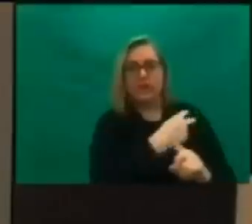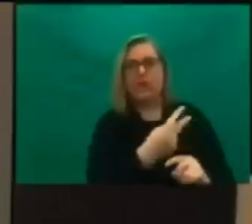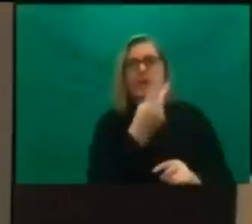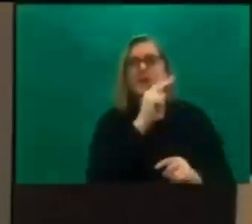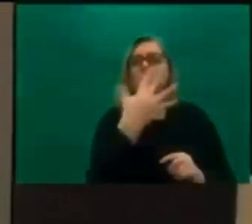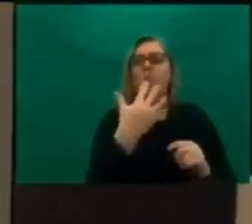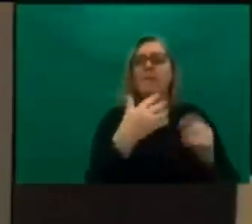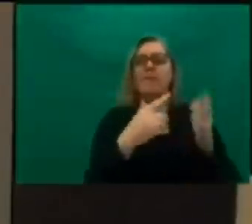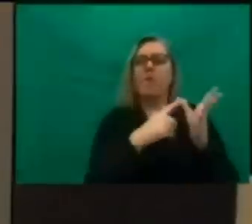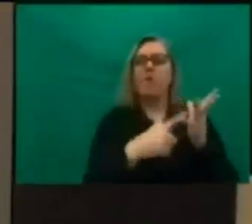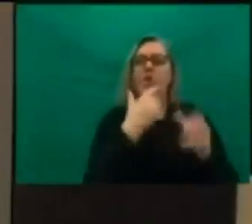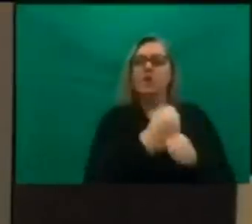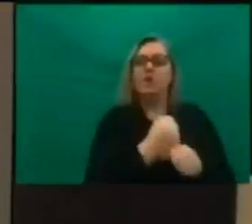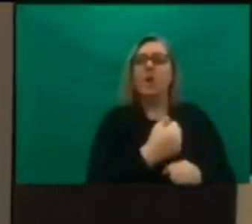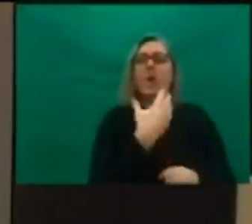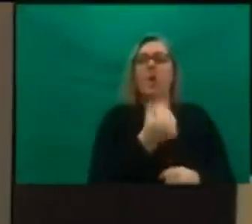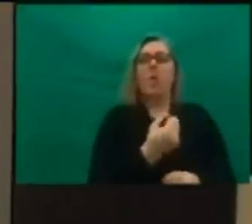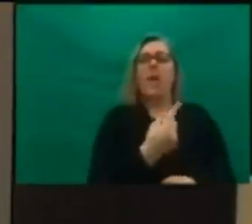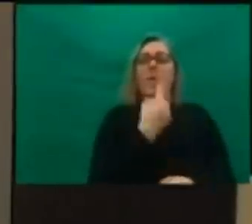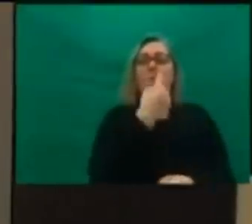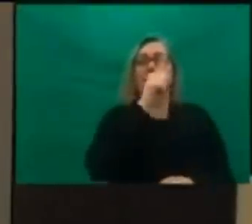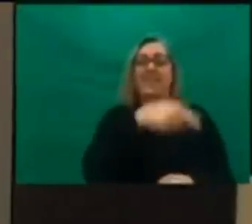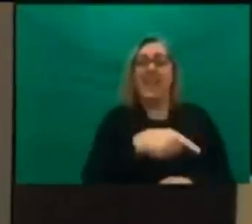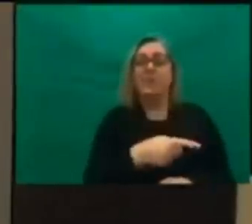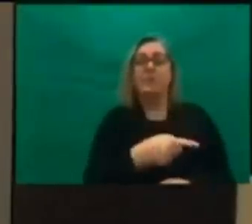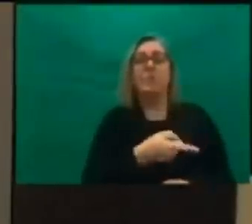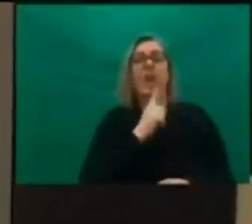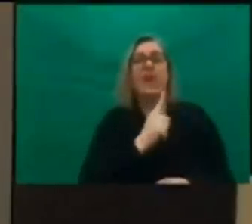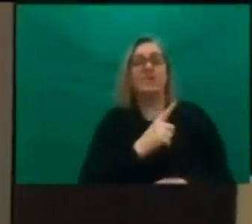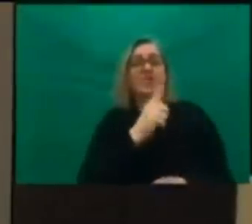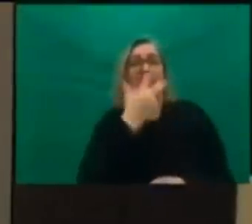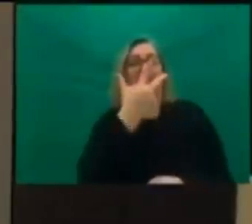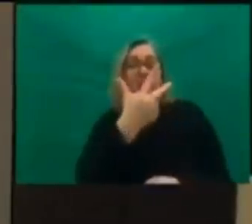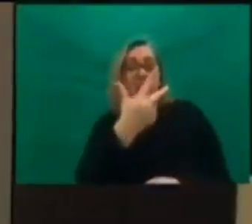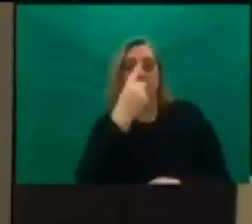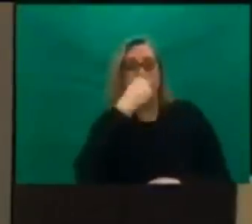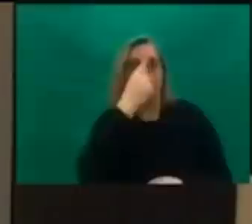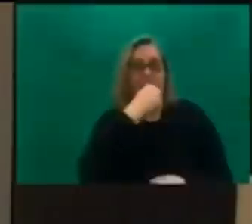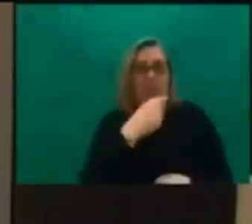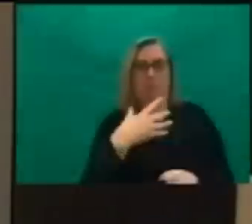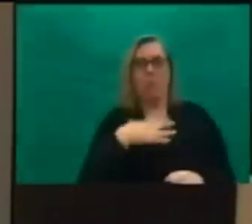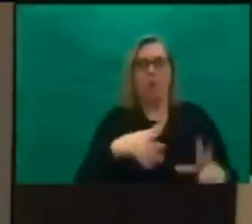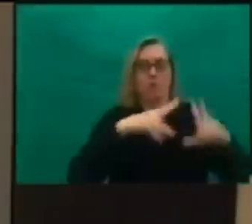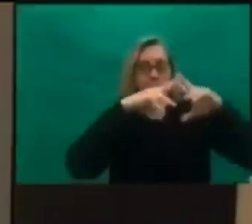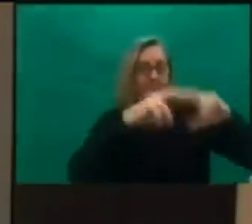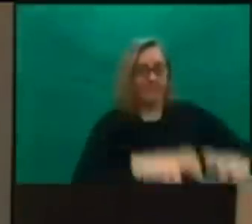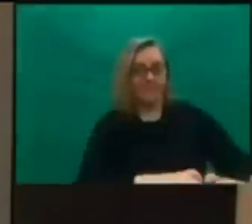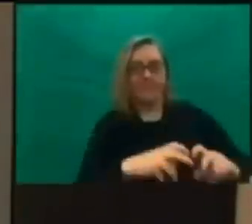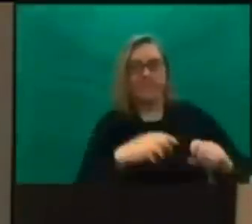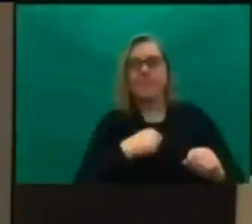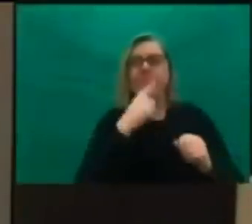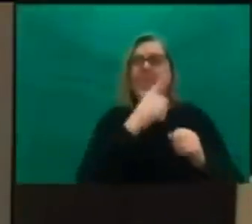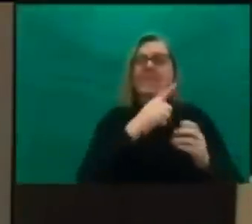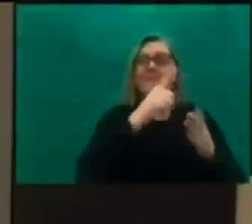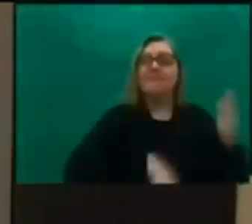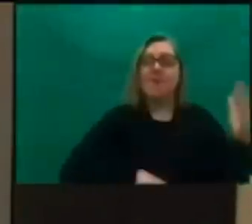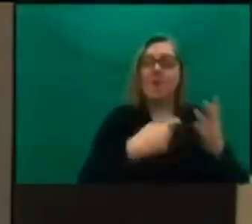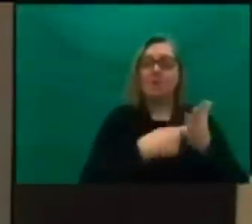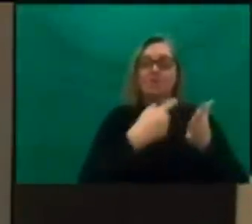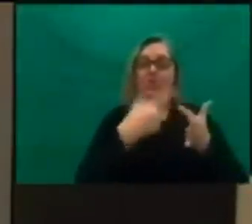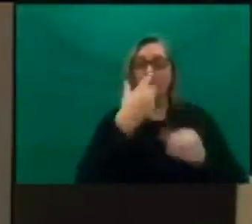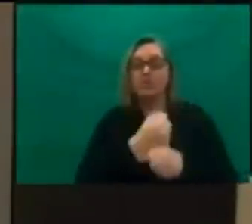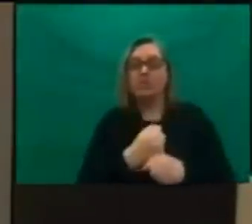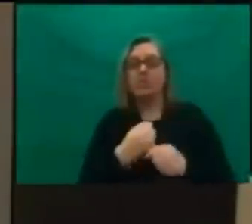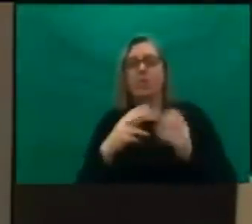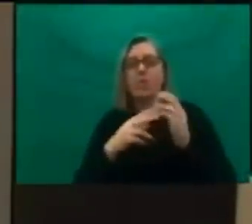had over 1,108 people applying for an internal review. And if a fine is registered through Fines Victoria for